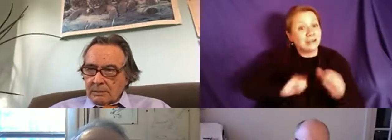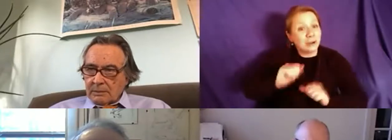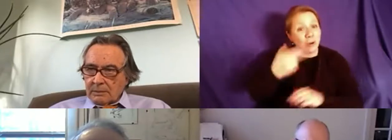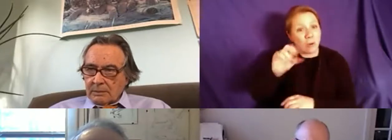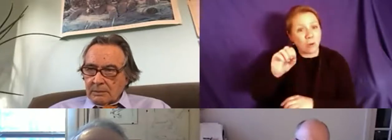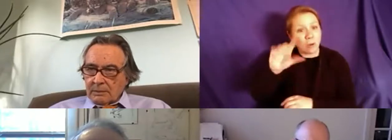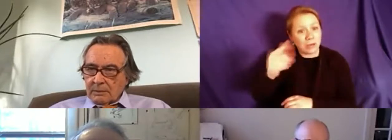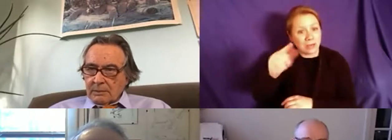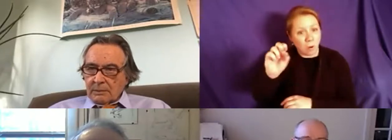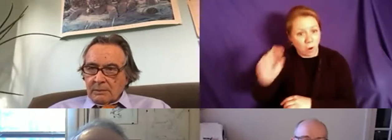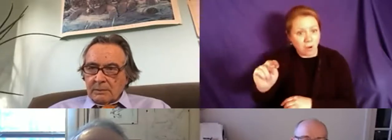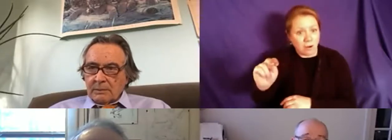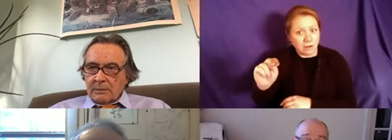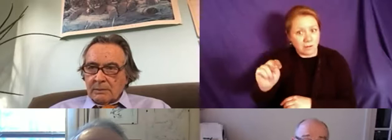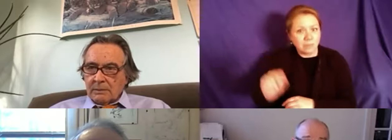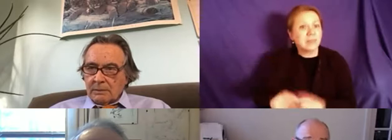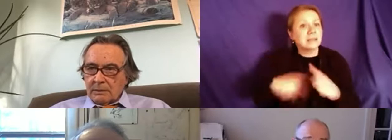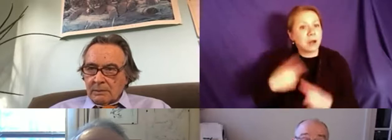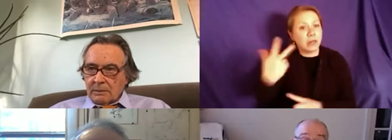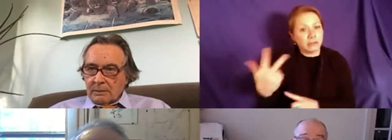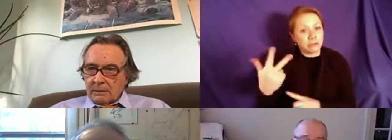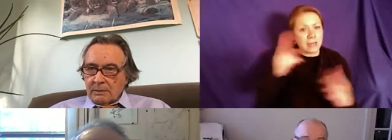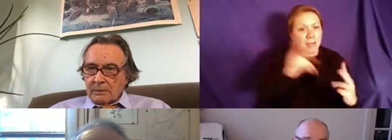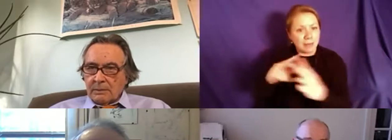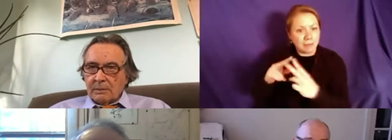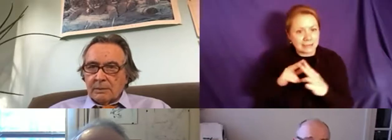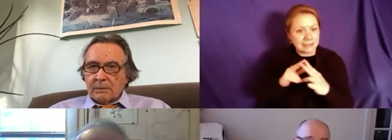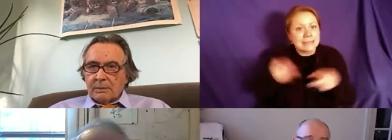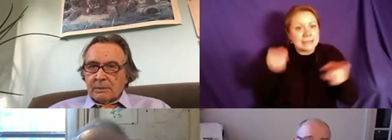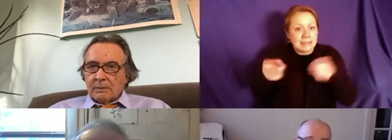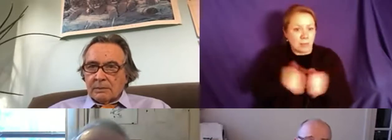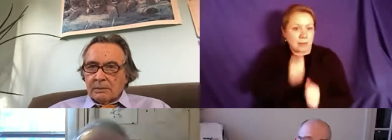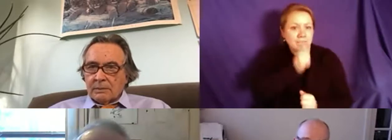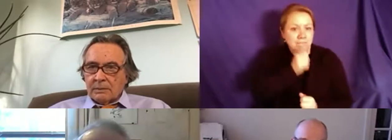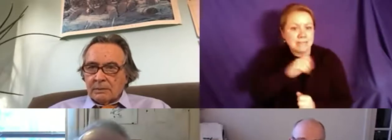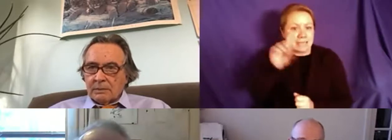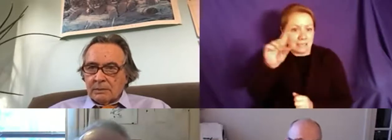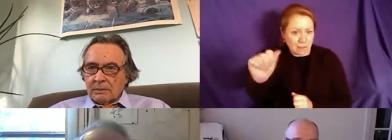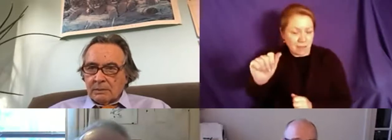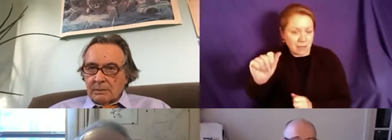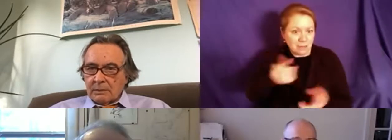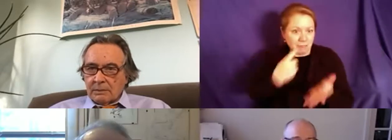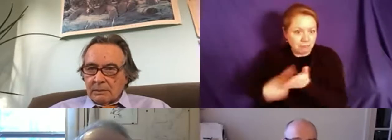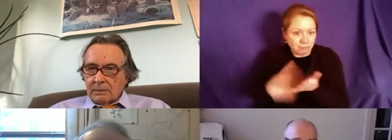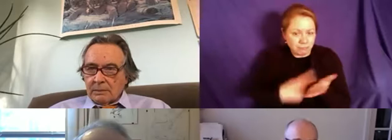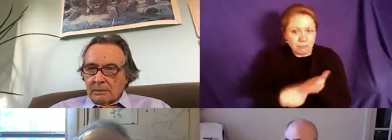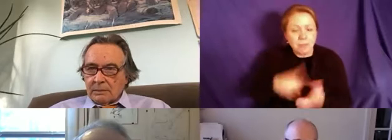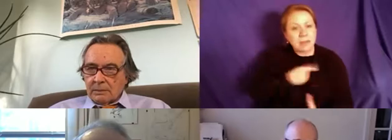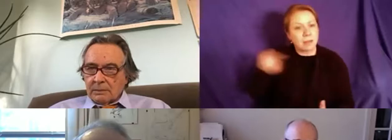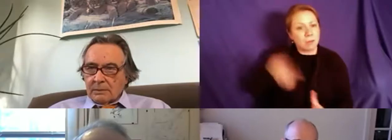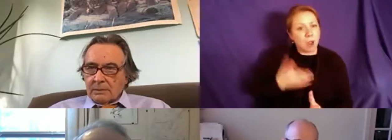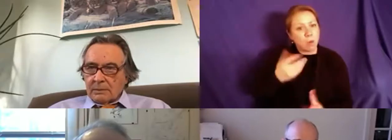it there. It's three couples talking about dealing with disability. Because in all of this, I thought it was important to talk about the realness of